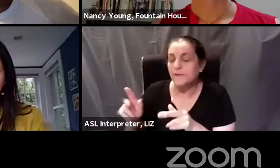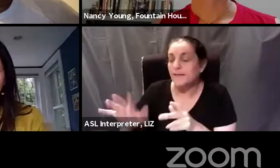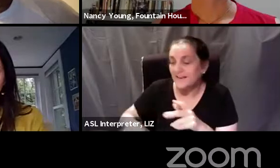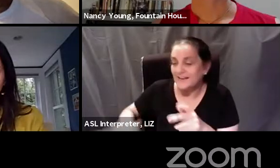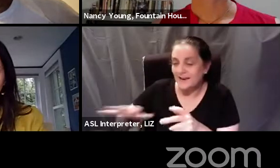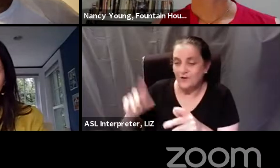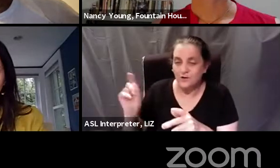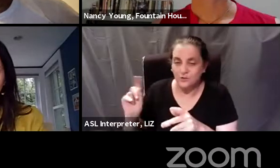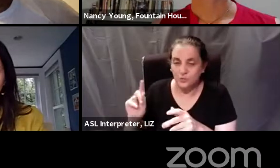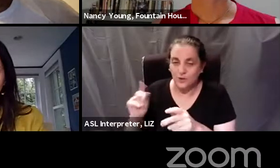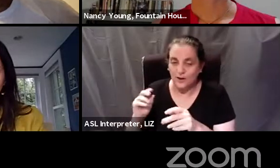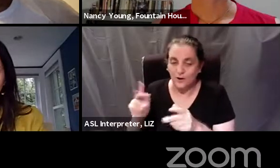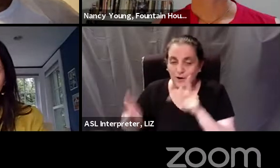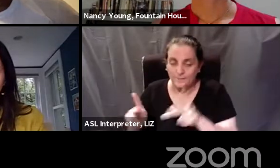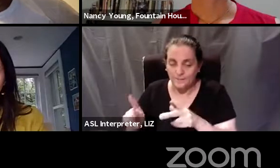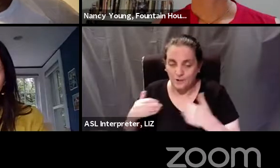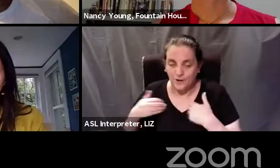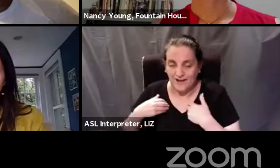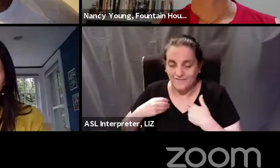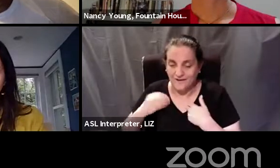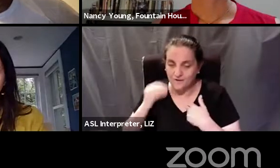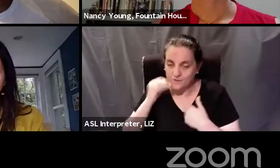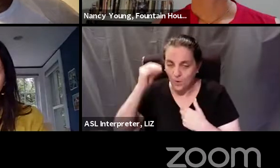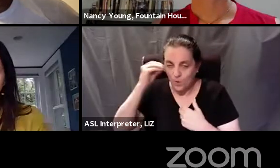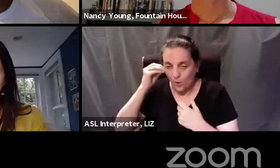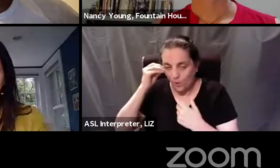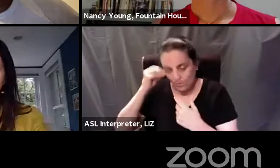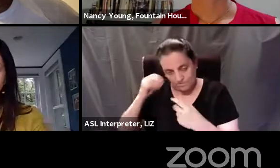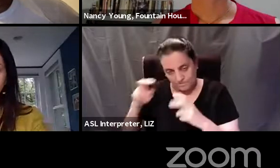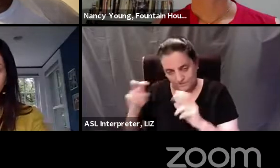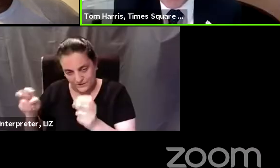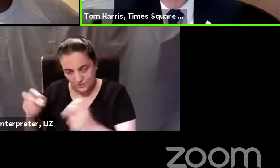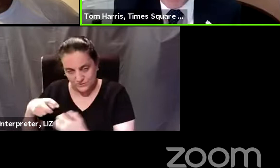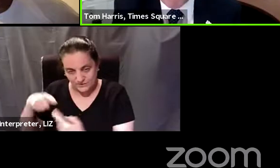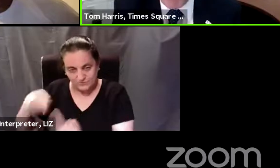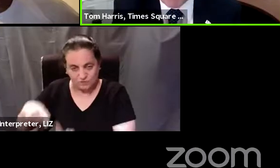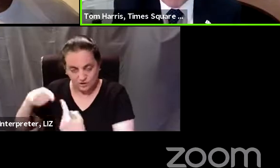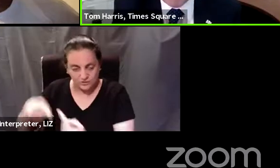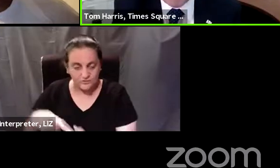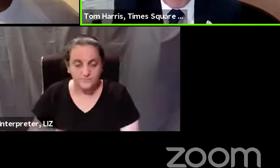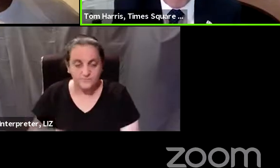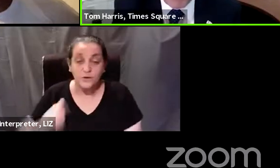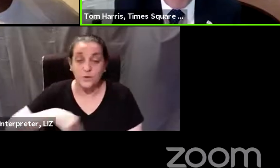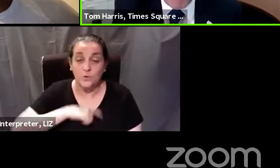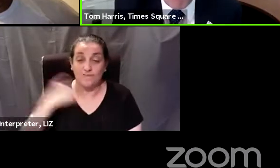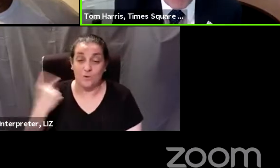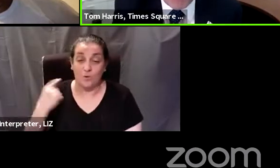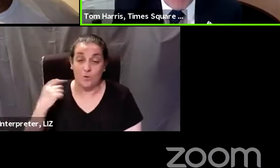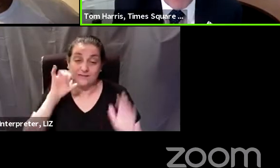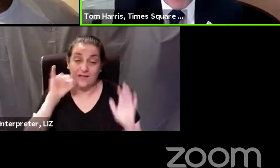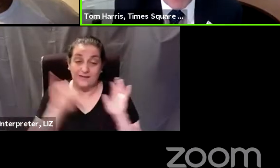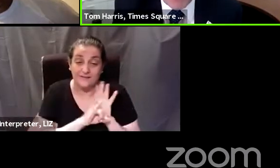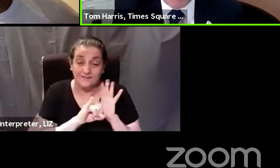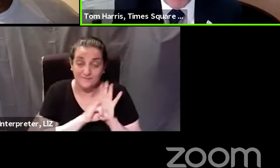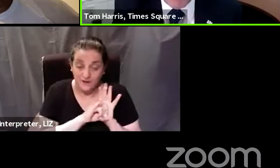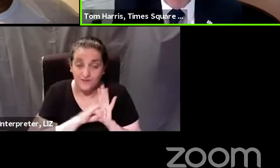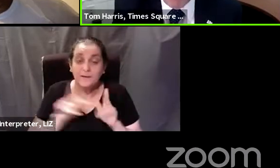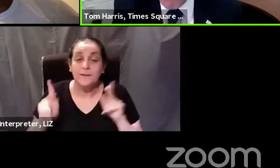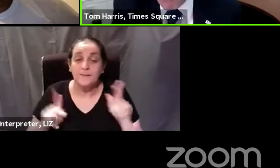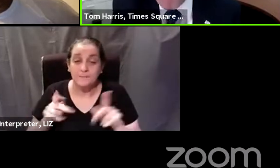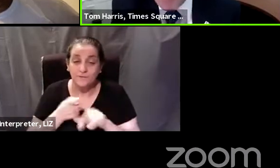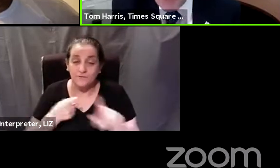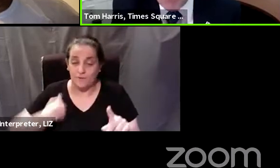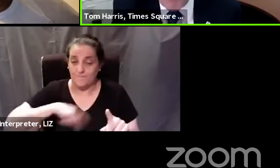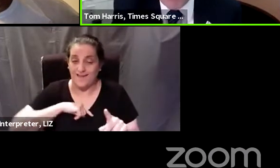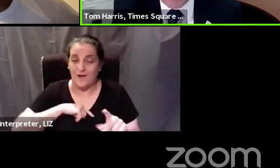security. And our public safety team, we have always identified people in our public safety team